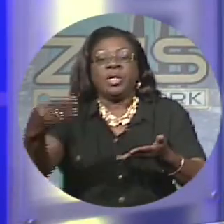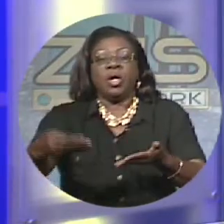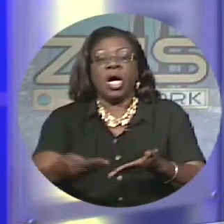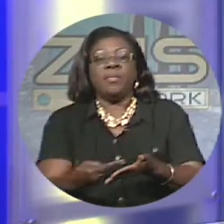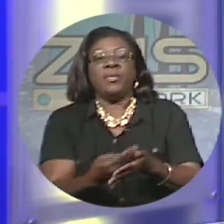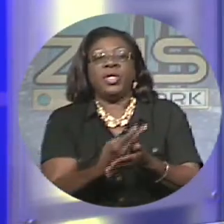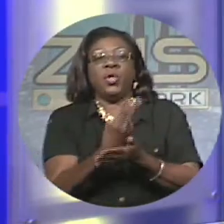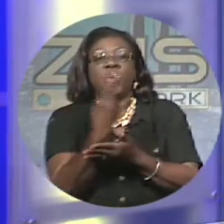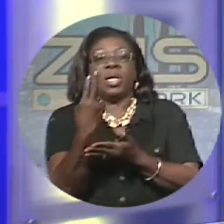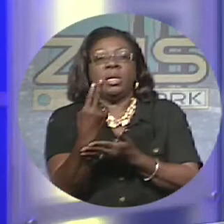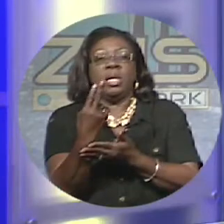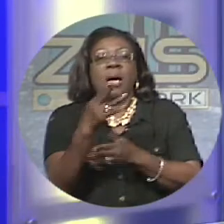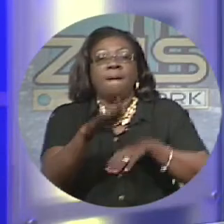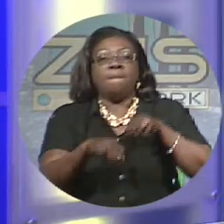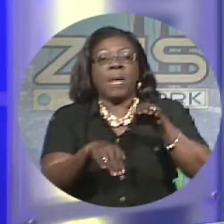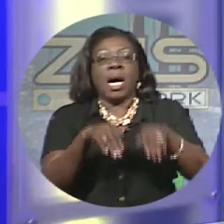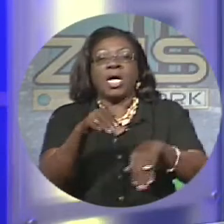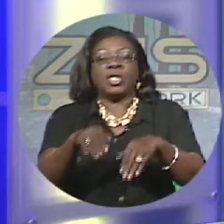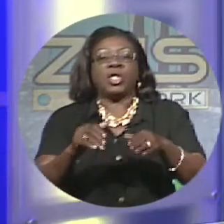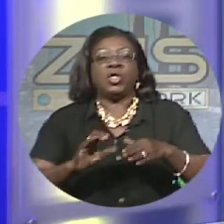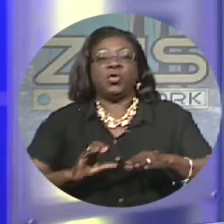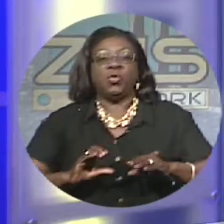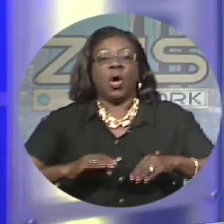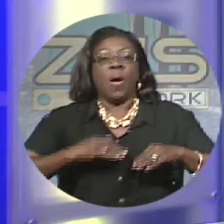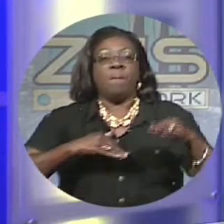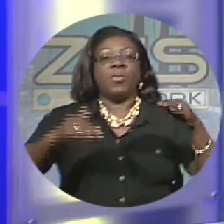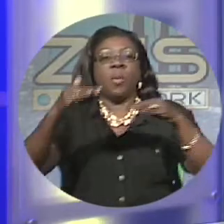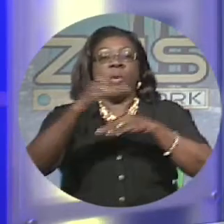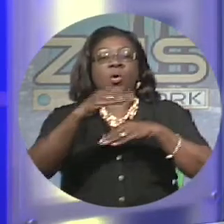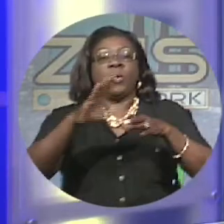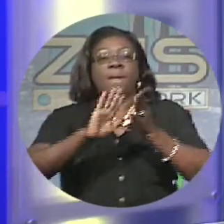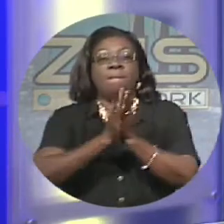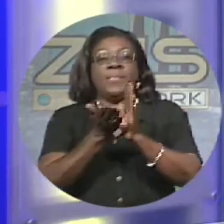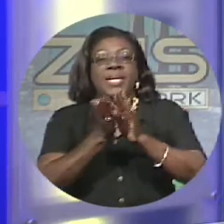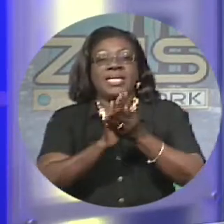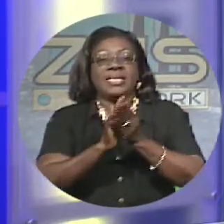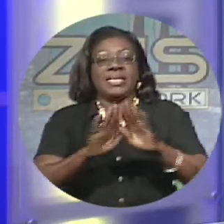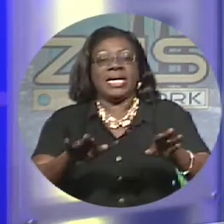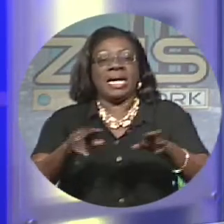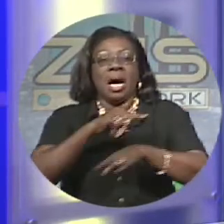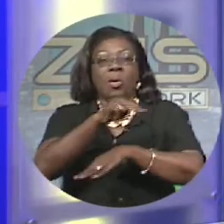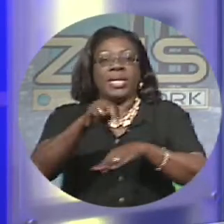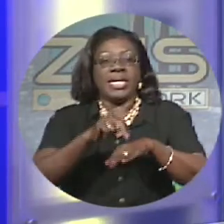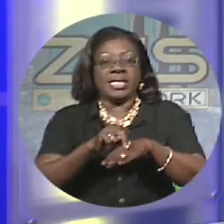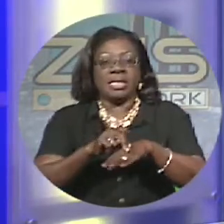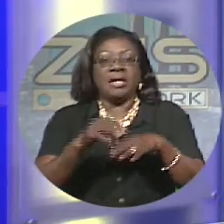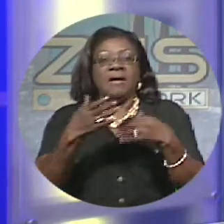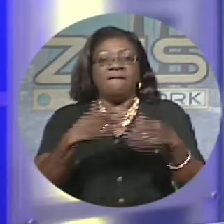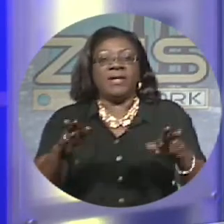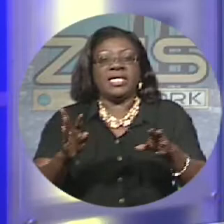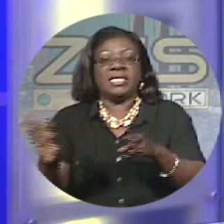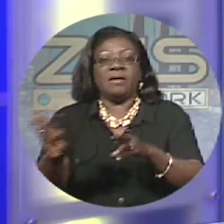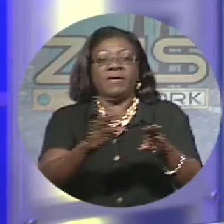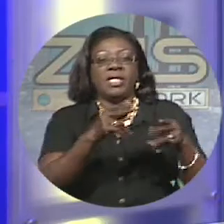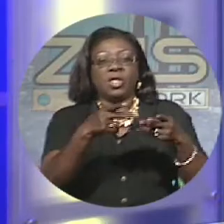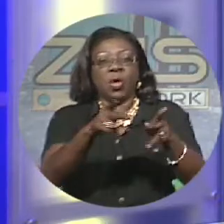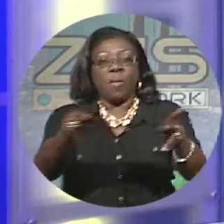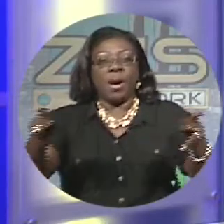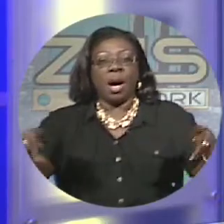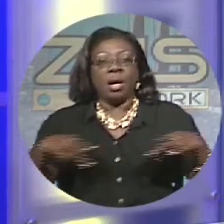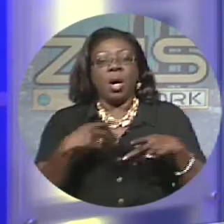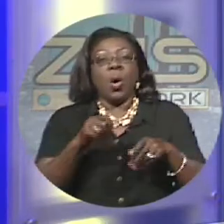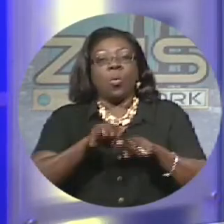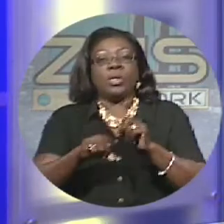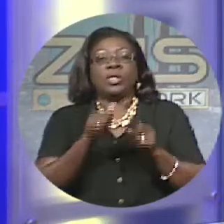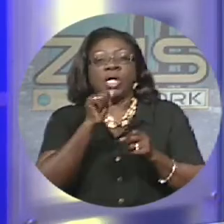Commission marched to promote peace in our nation yesterday afternoon. Officials say the march, which ended at Windsor Park with a peace rally, wasn't so